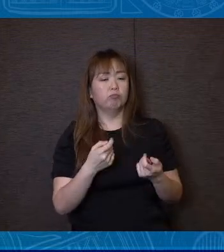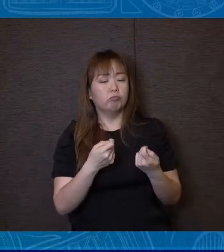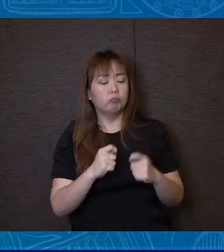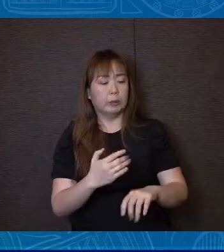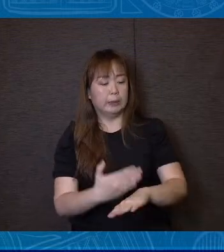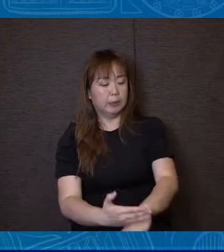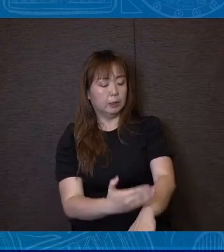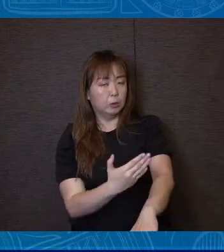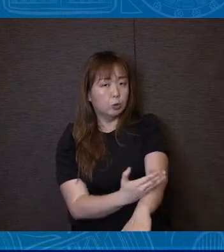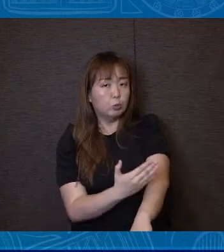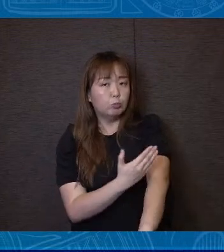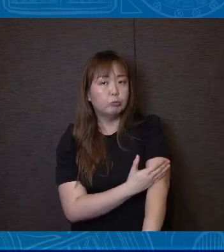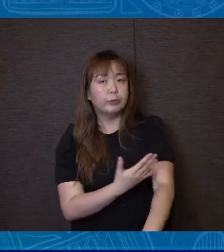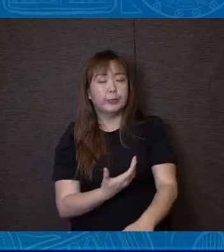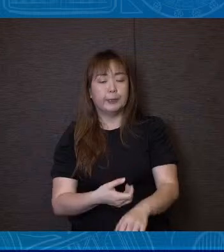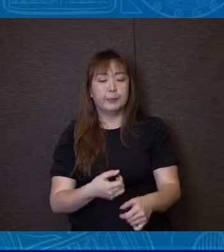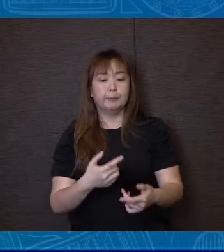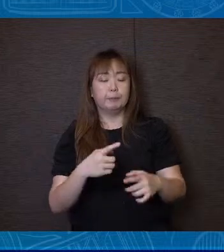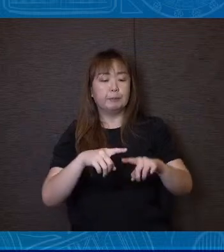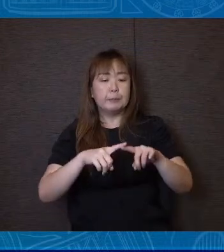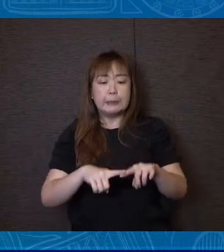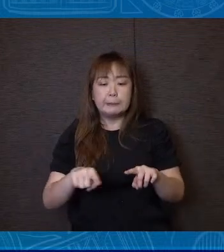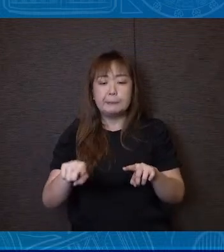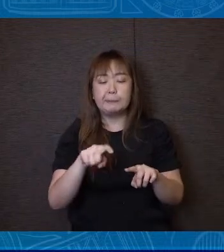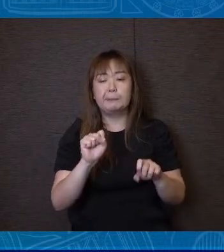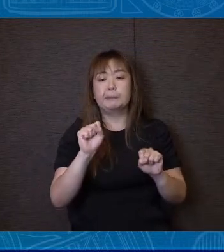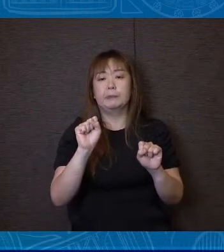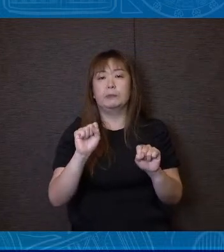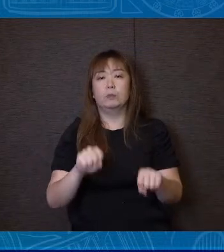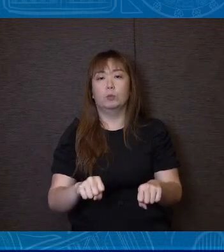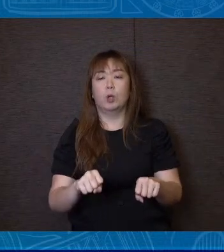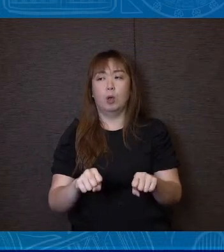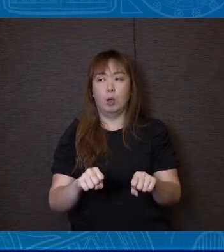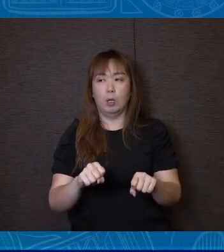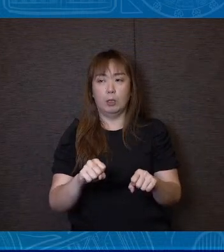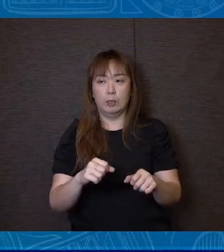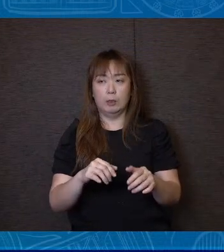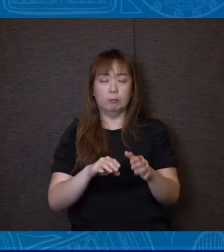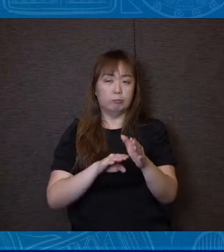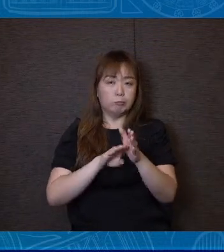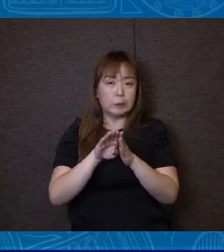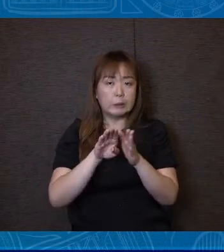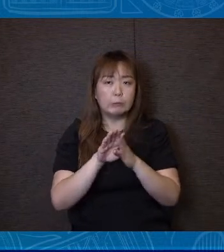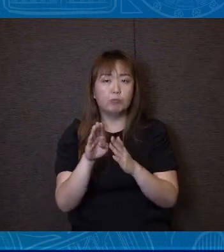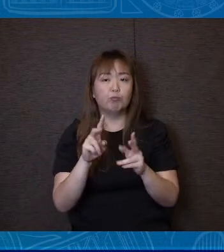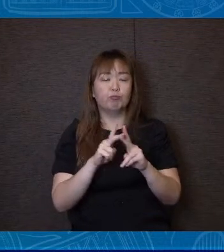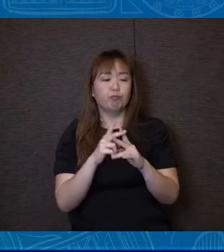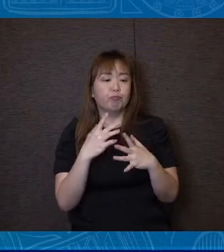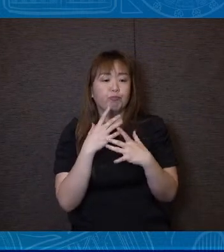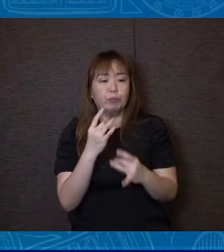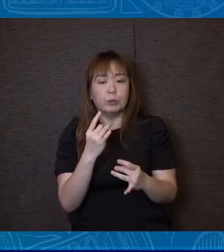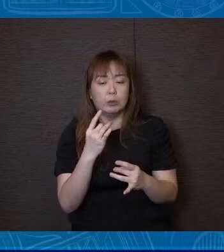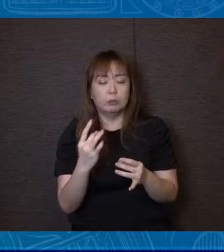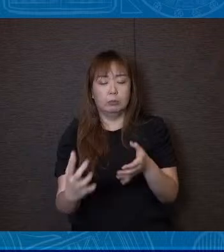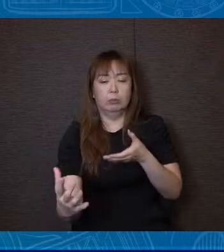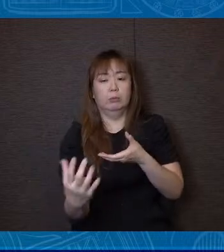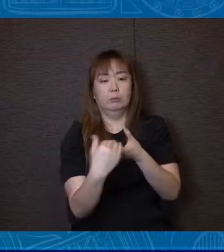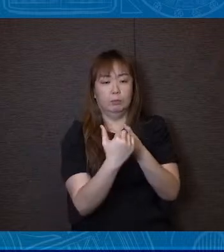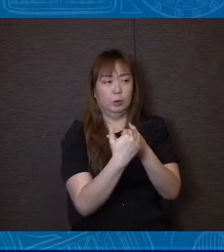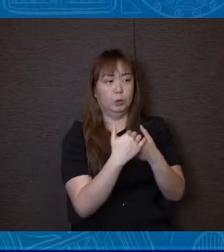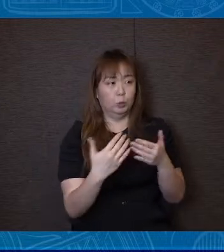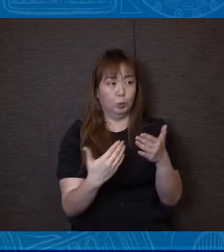course, the reliability and the information from the DCM, so always very much interested in new partnerships. Thank you very